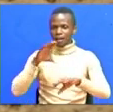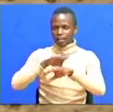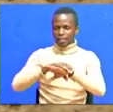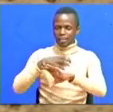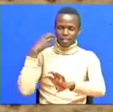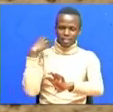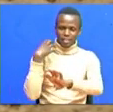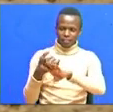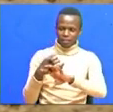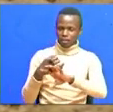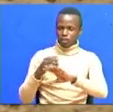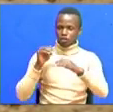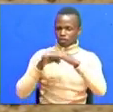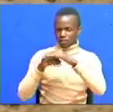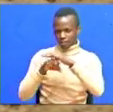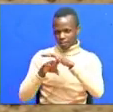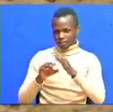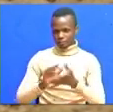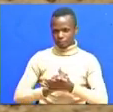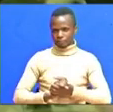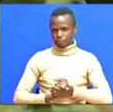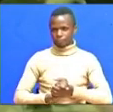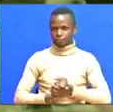to access.